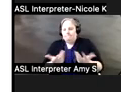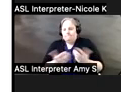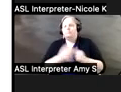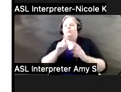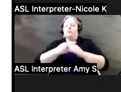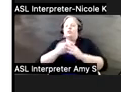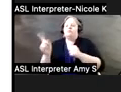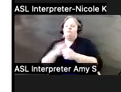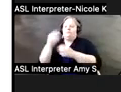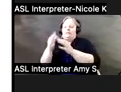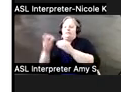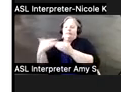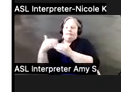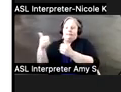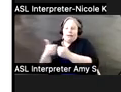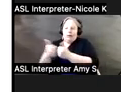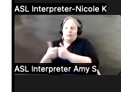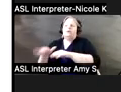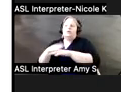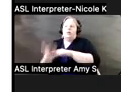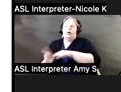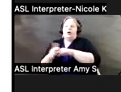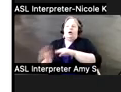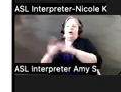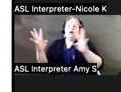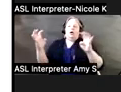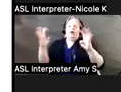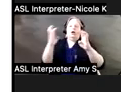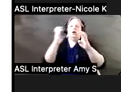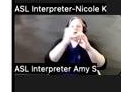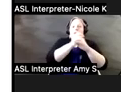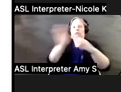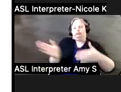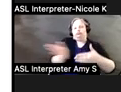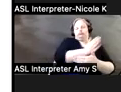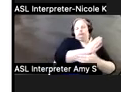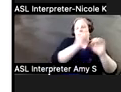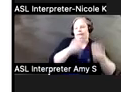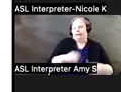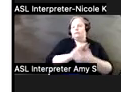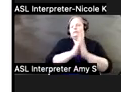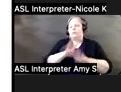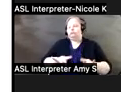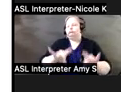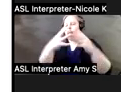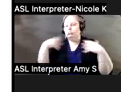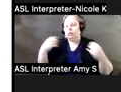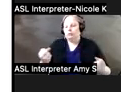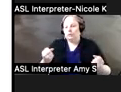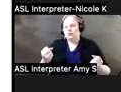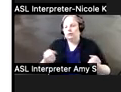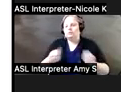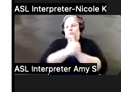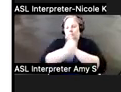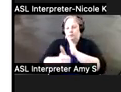with easier games and then slowly work our way up to the more complex games and the more difficult games as they build confidence and skill